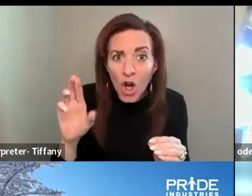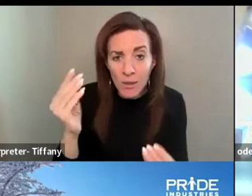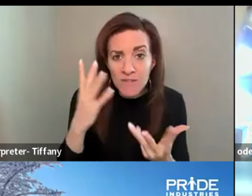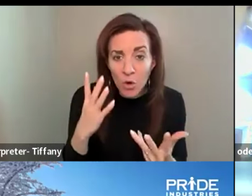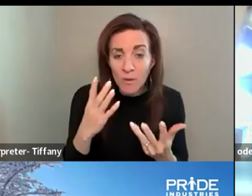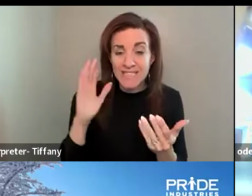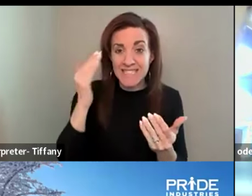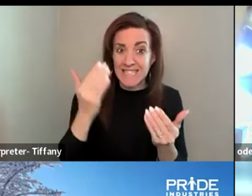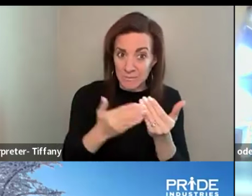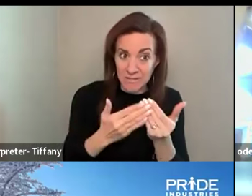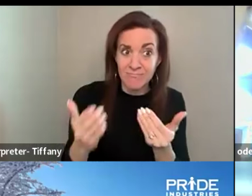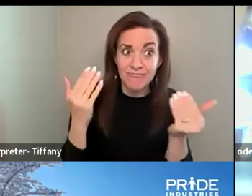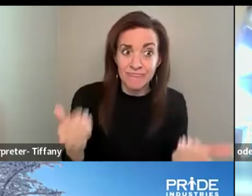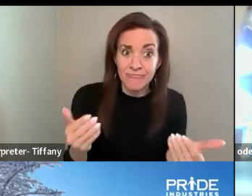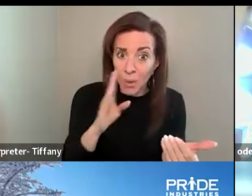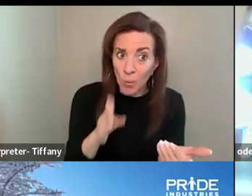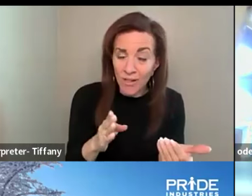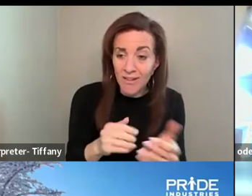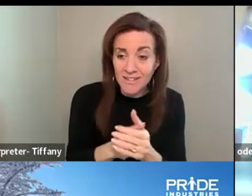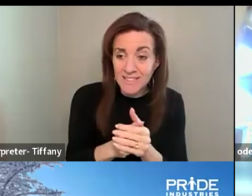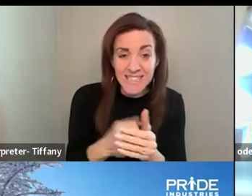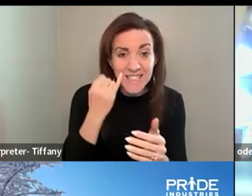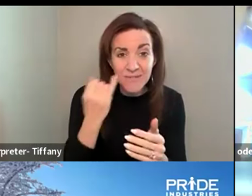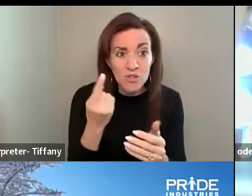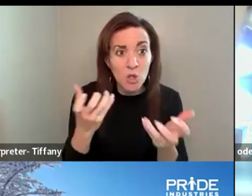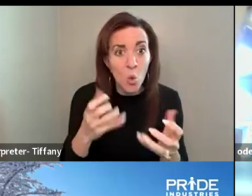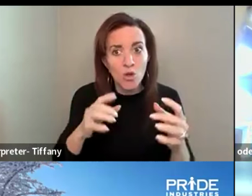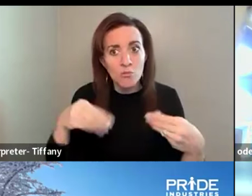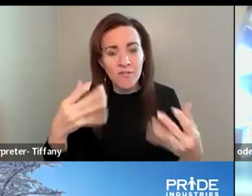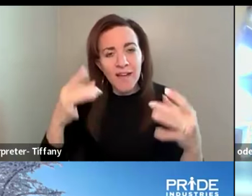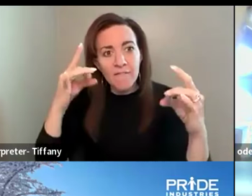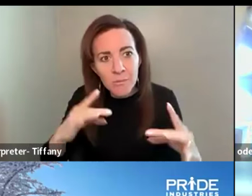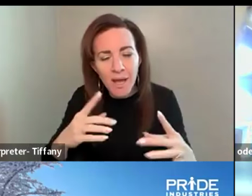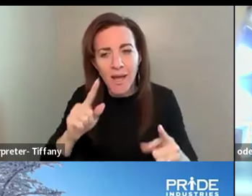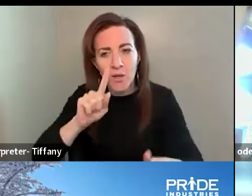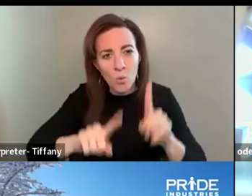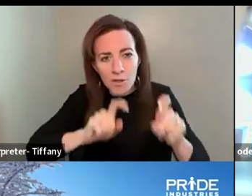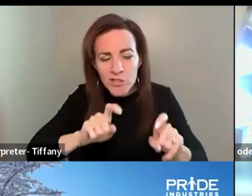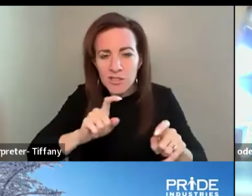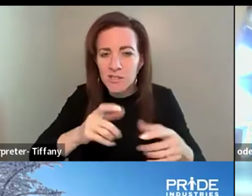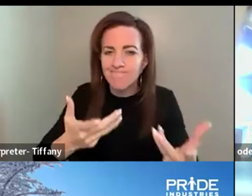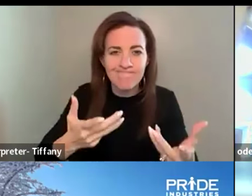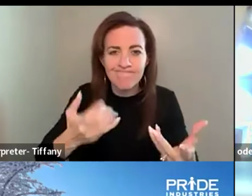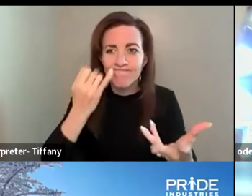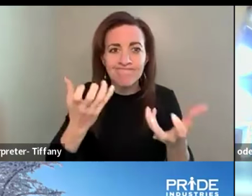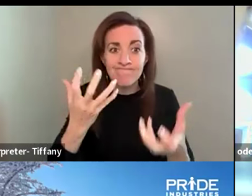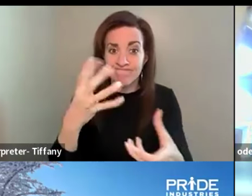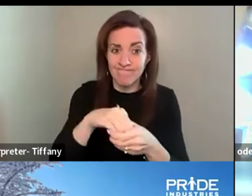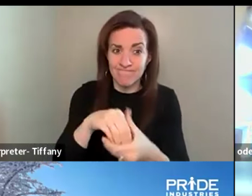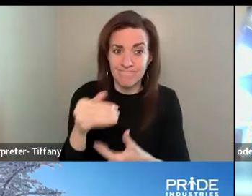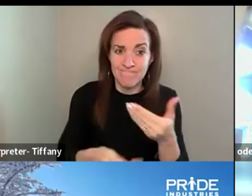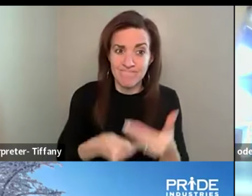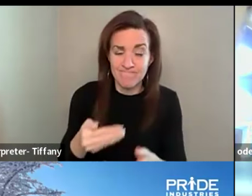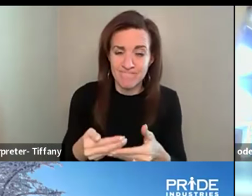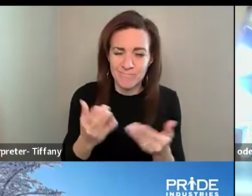they're moving forward. So if there is something that you want to give feedback on, you have questions on, if you want to be involved in that process,